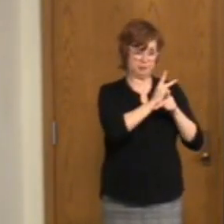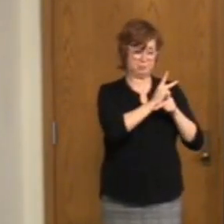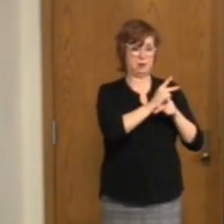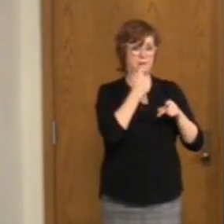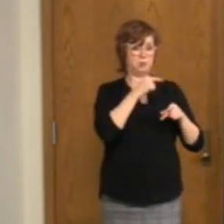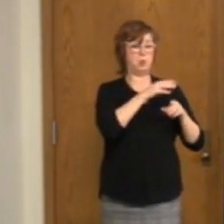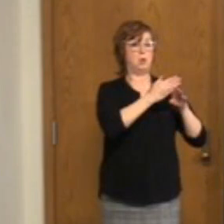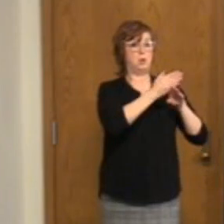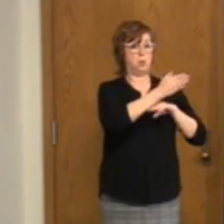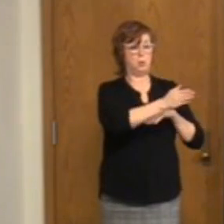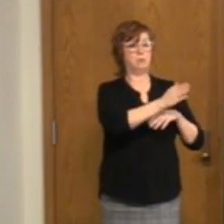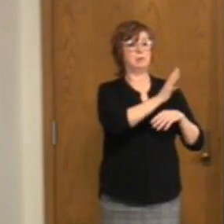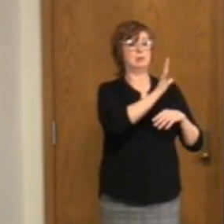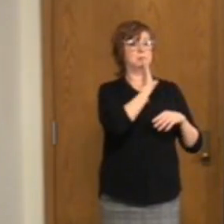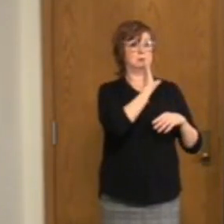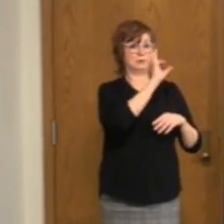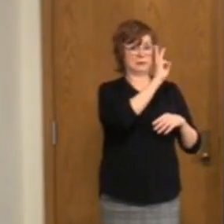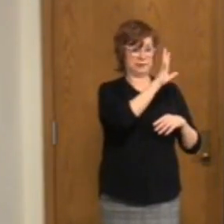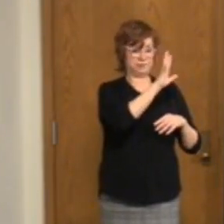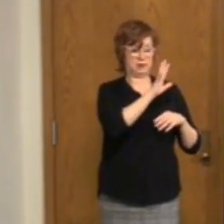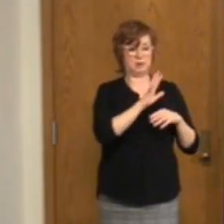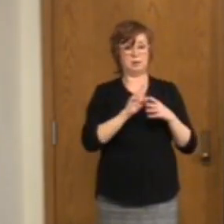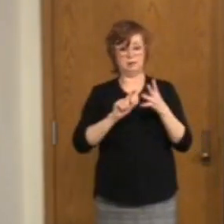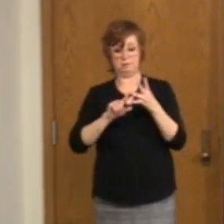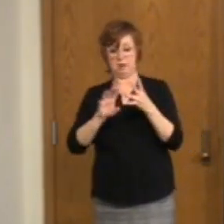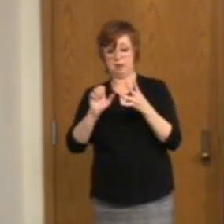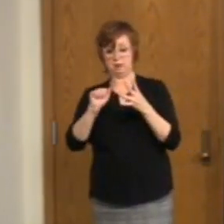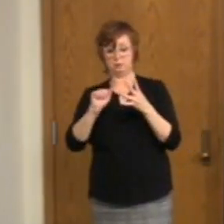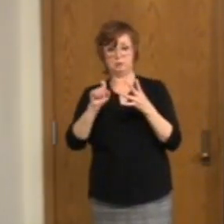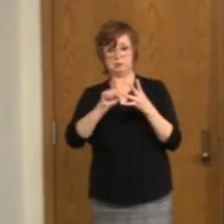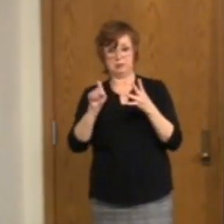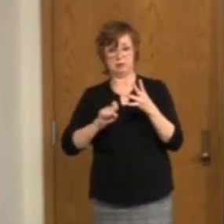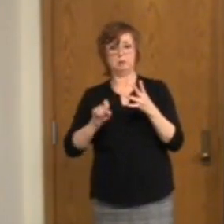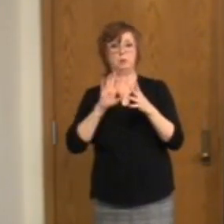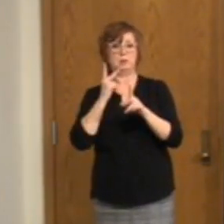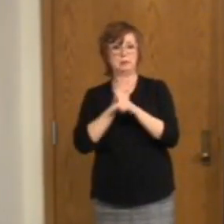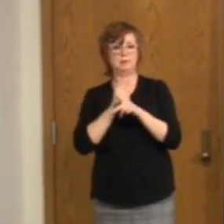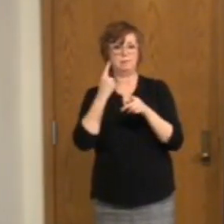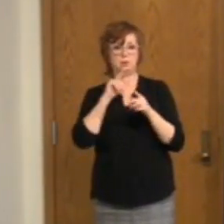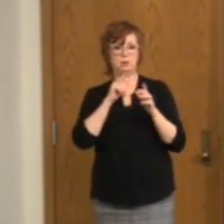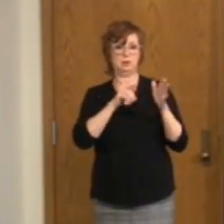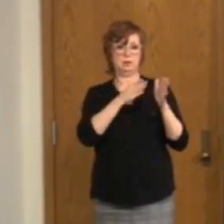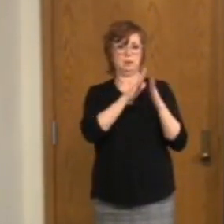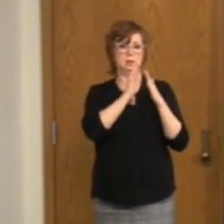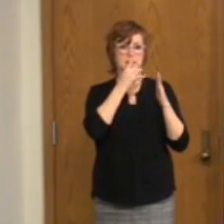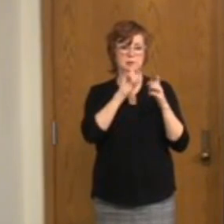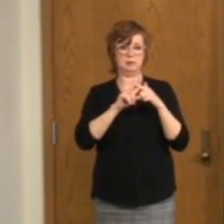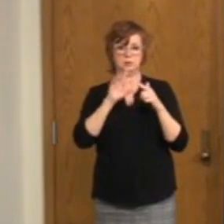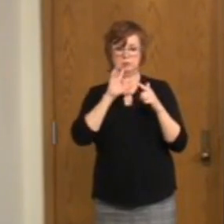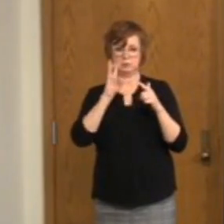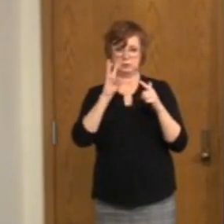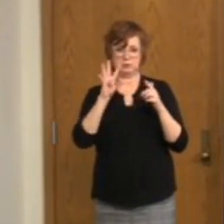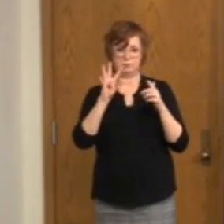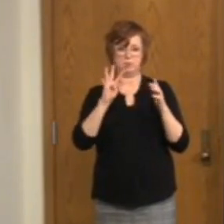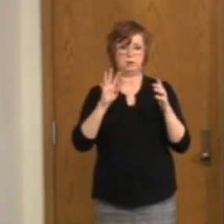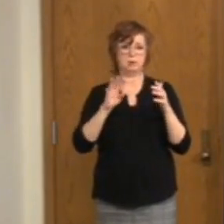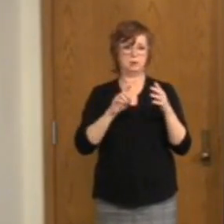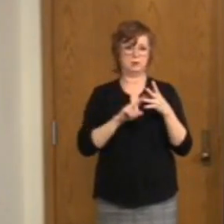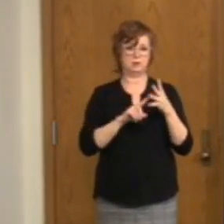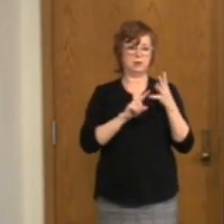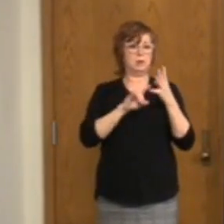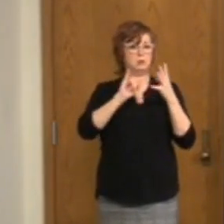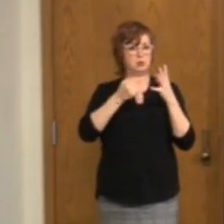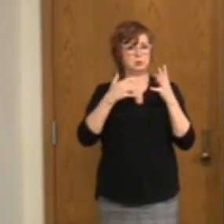as well. Obviously, depending on NACI recommendations, we'll be incorporating them into the vaccination schedule. And we have to remember, by the